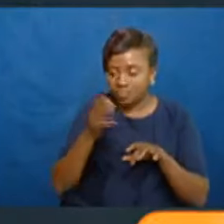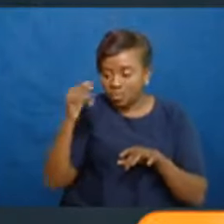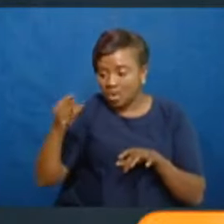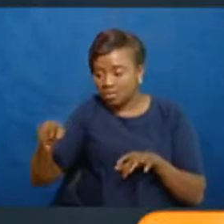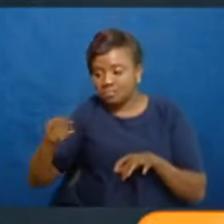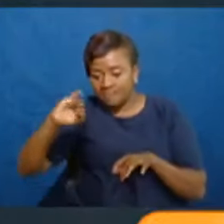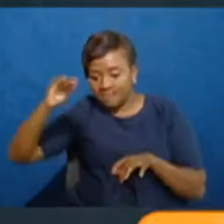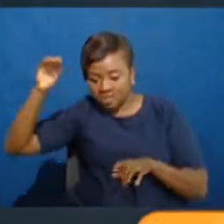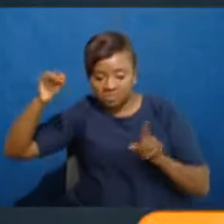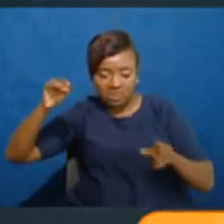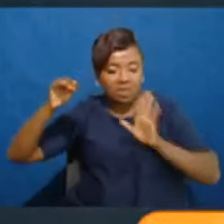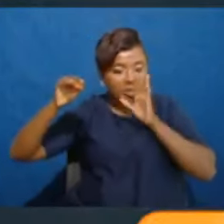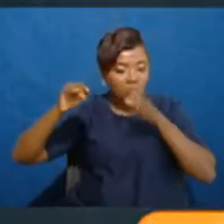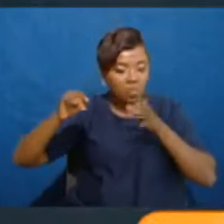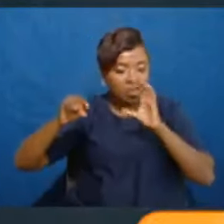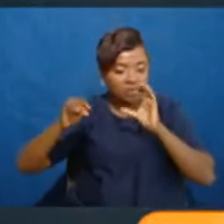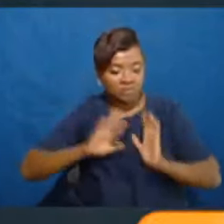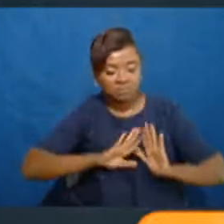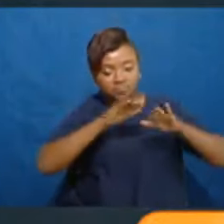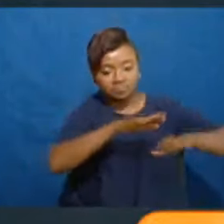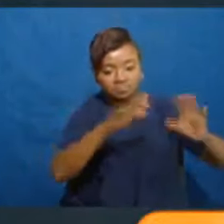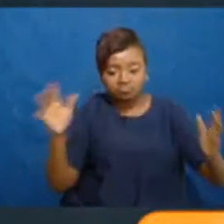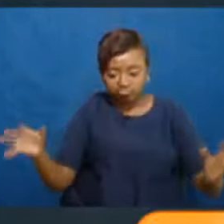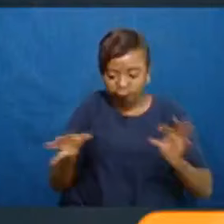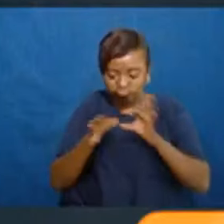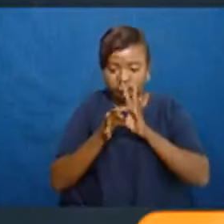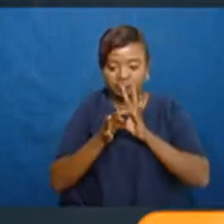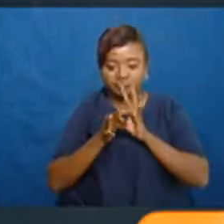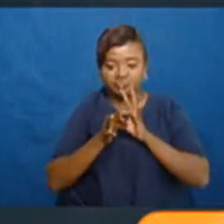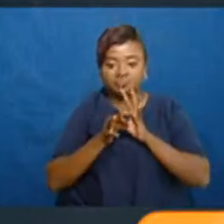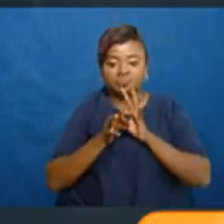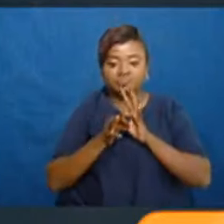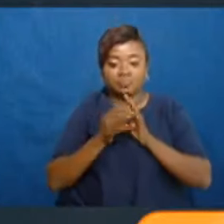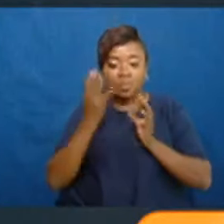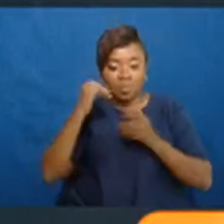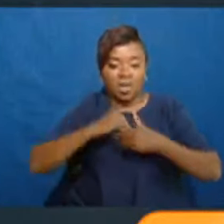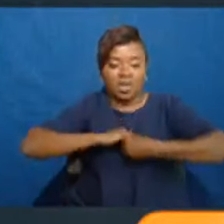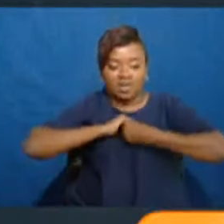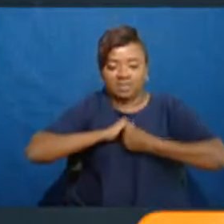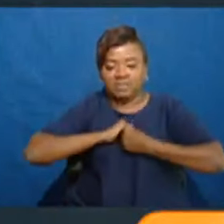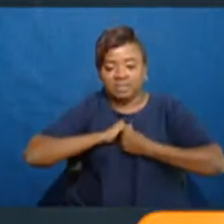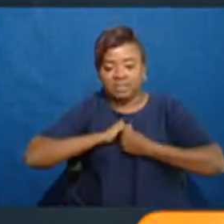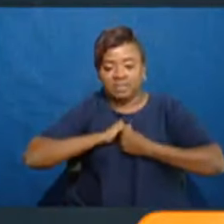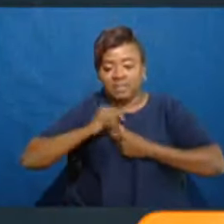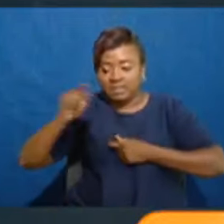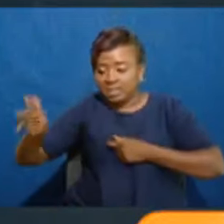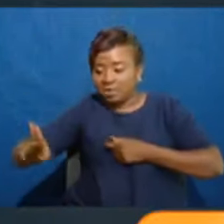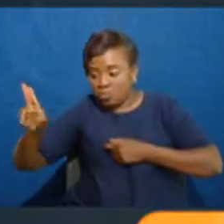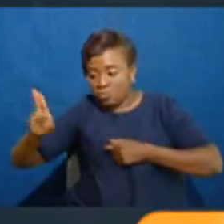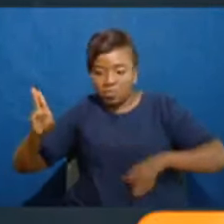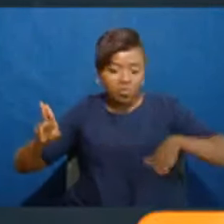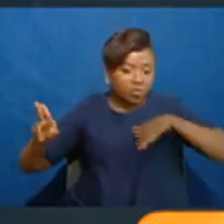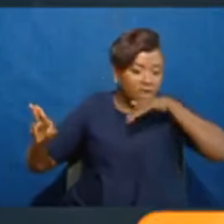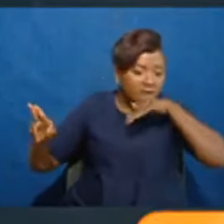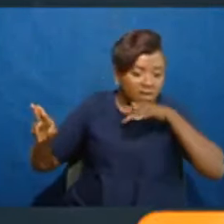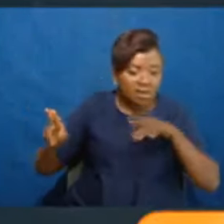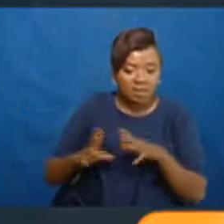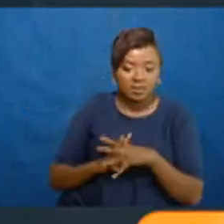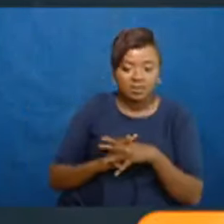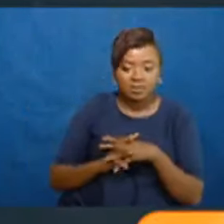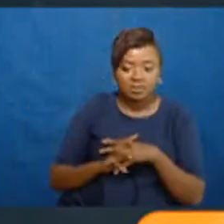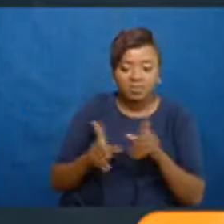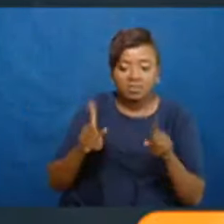lake and the mountain go together. And remember before that, the lake, sorry, the valley and the mountain got together, and who